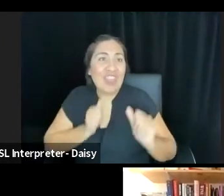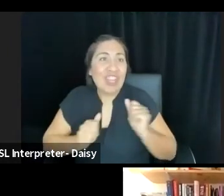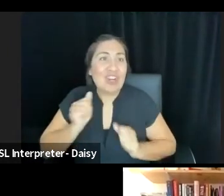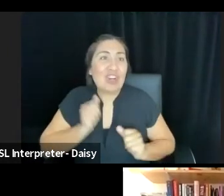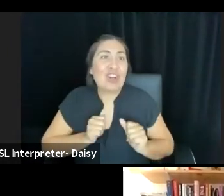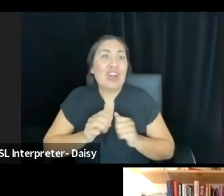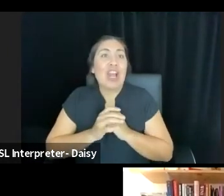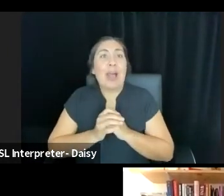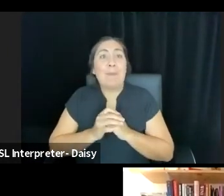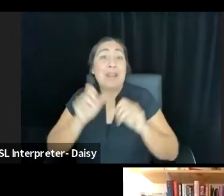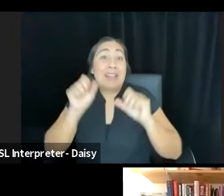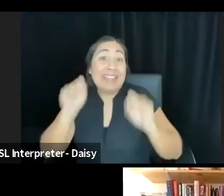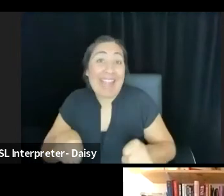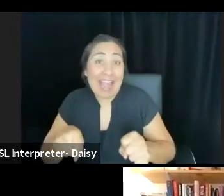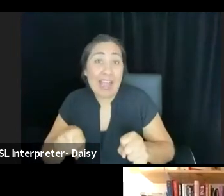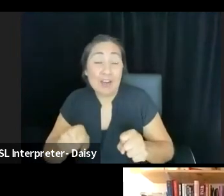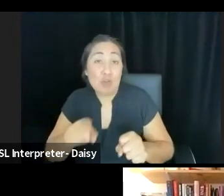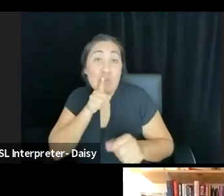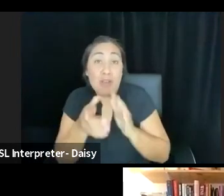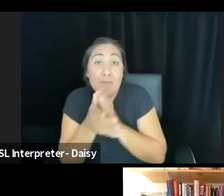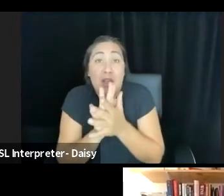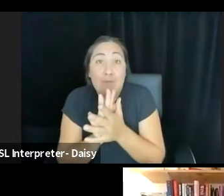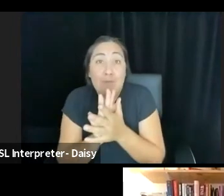can be really exciting. And